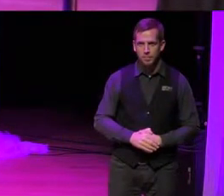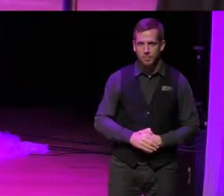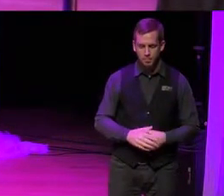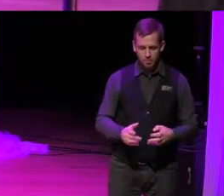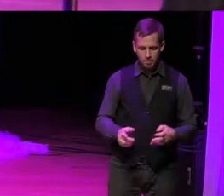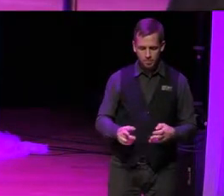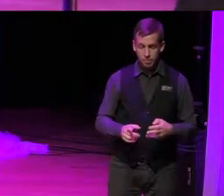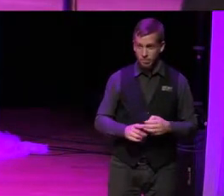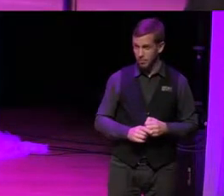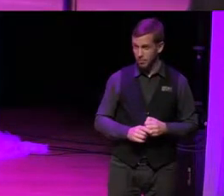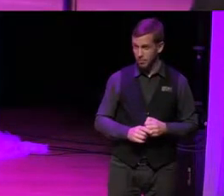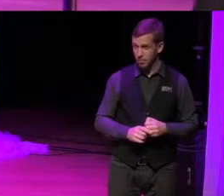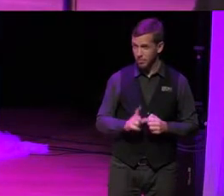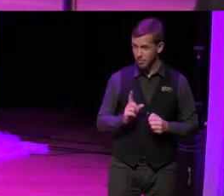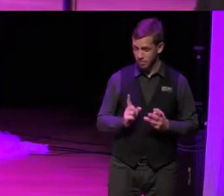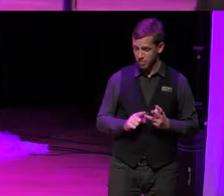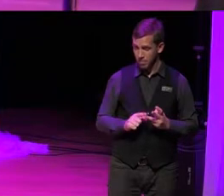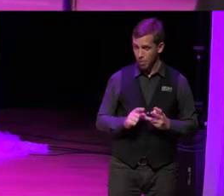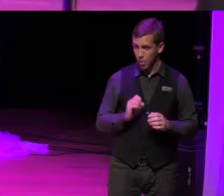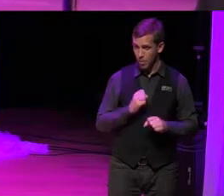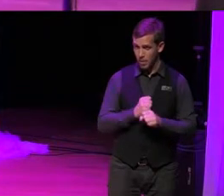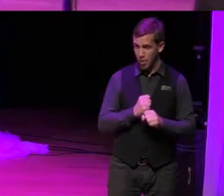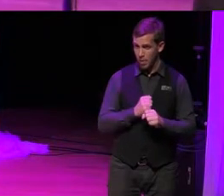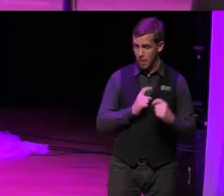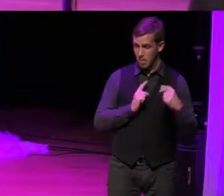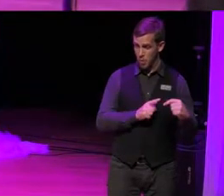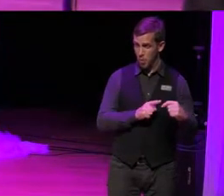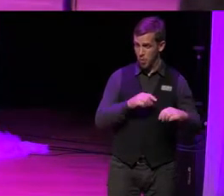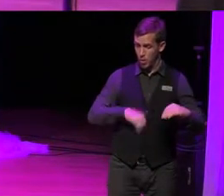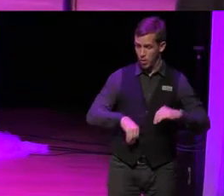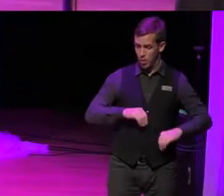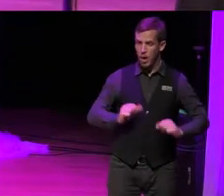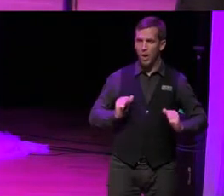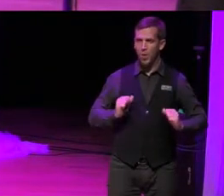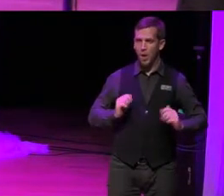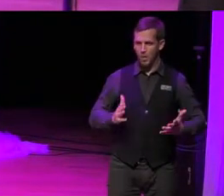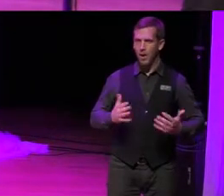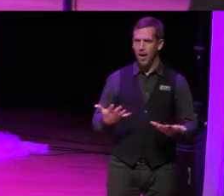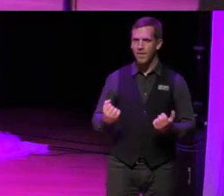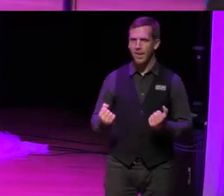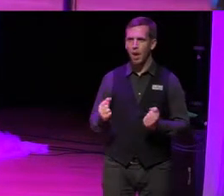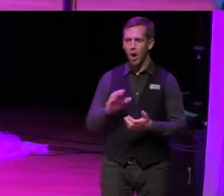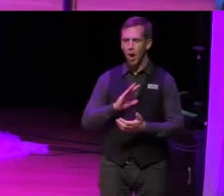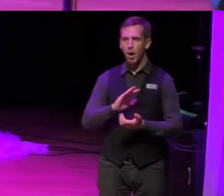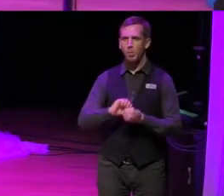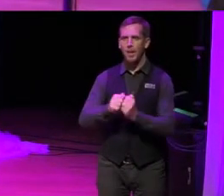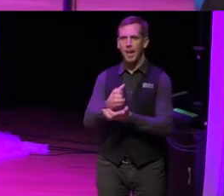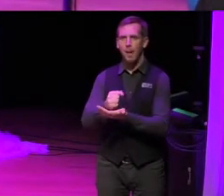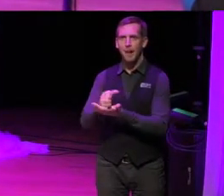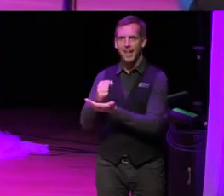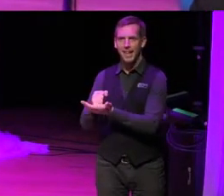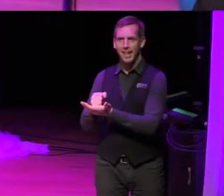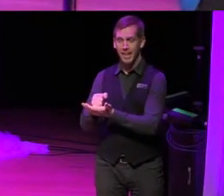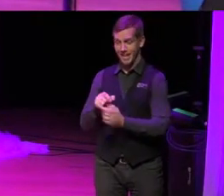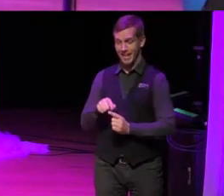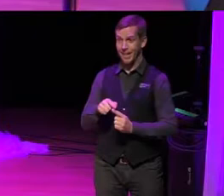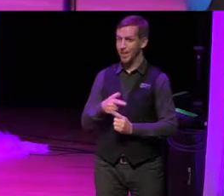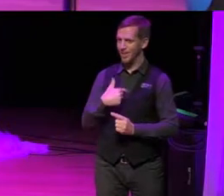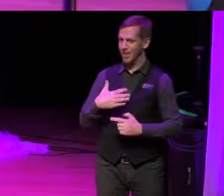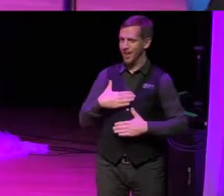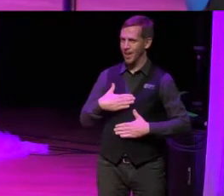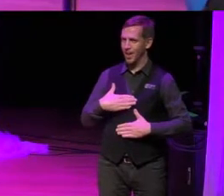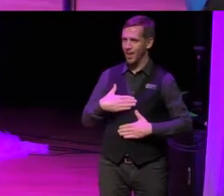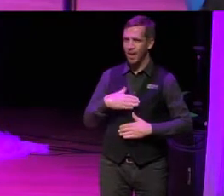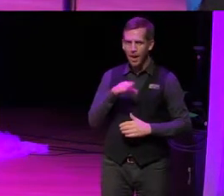And one important part of fighting corruption is, of course, political parties. We are also therefore very happy to have